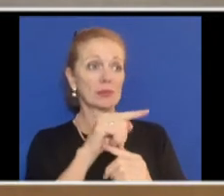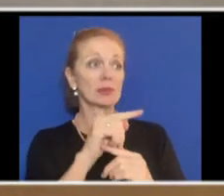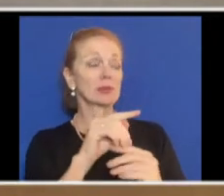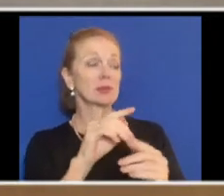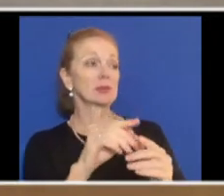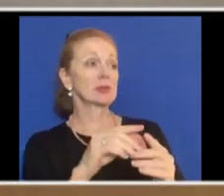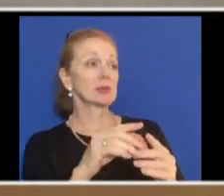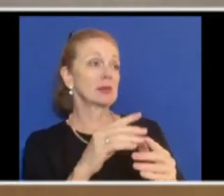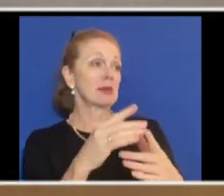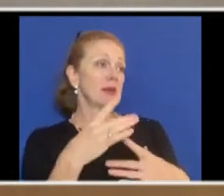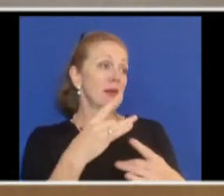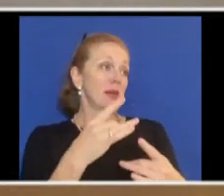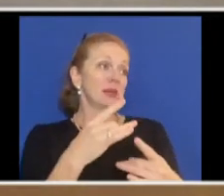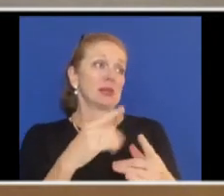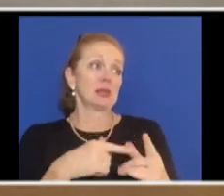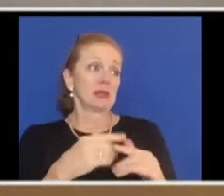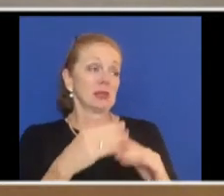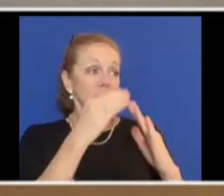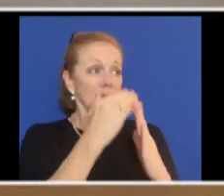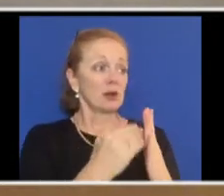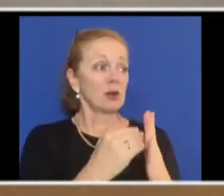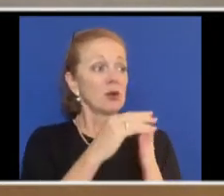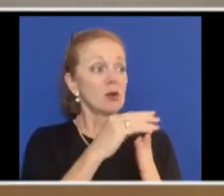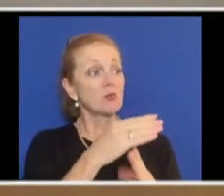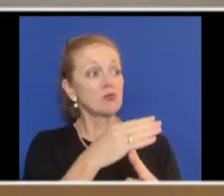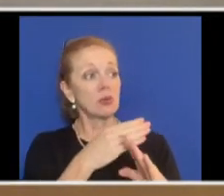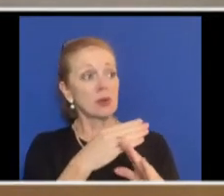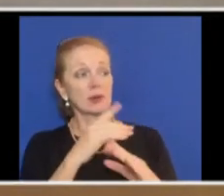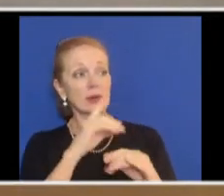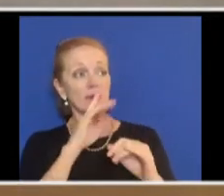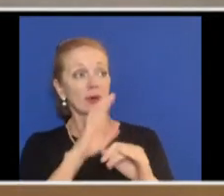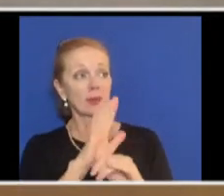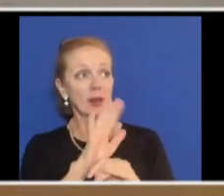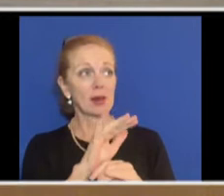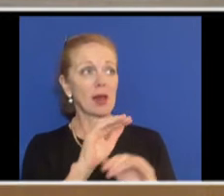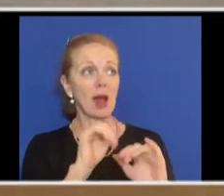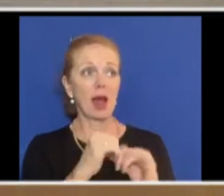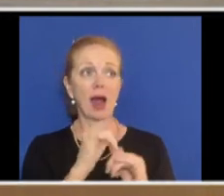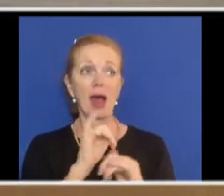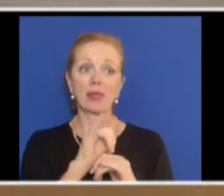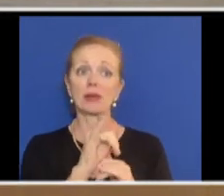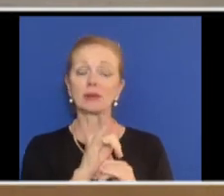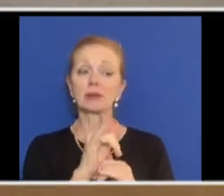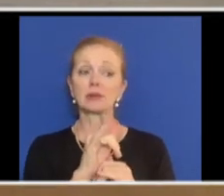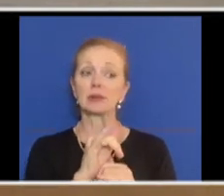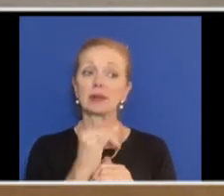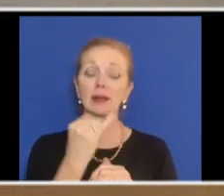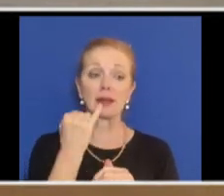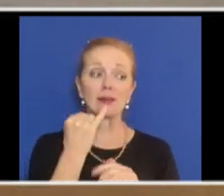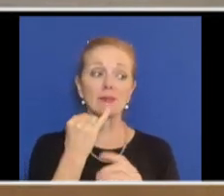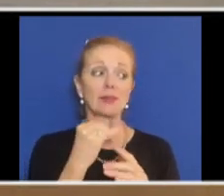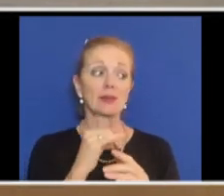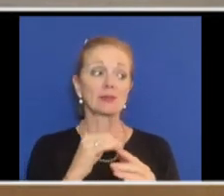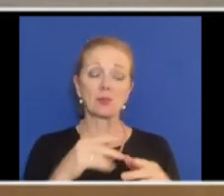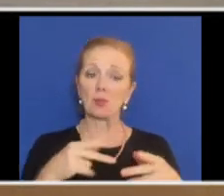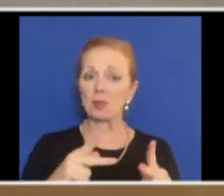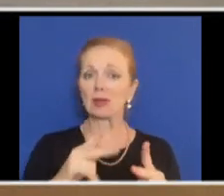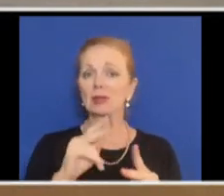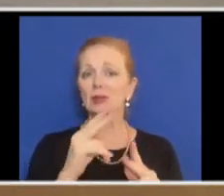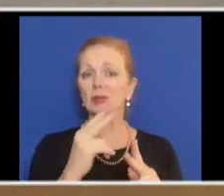including in the list of prohibitions but I'd need to confirm how that whether or not like I said it's a permitted use